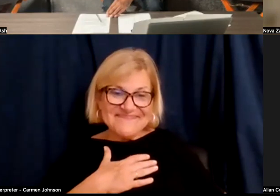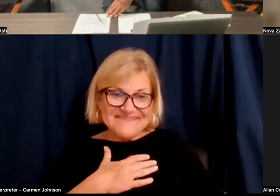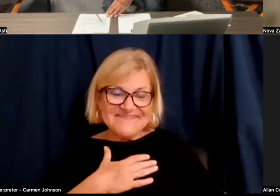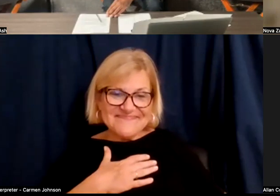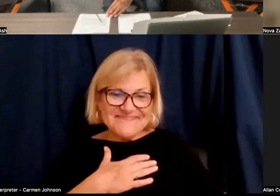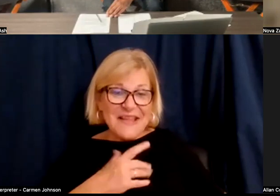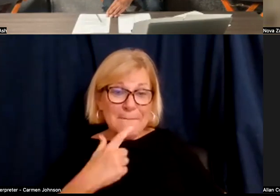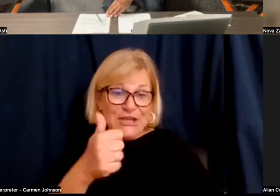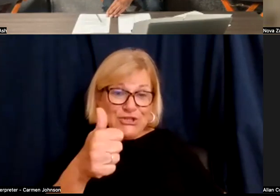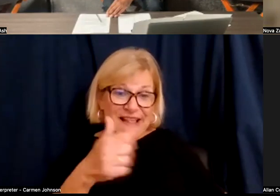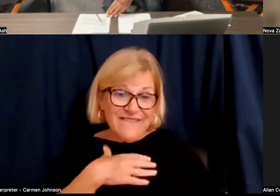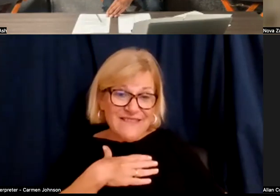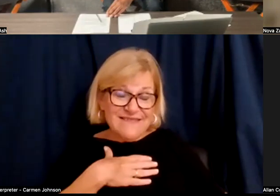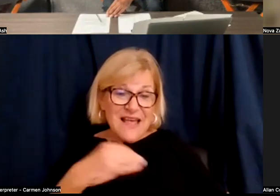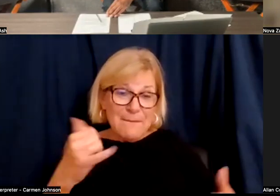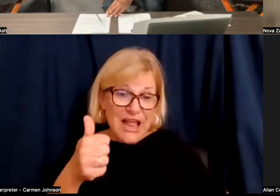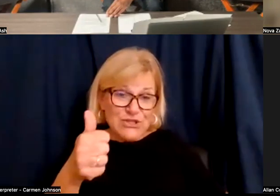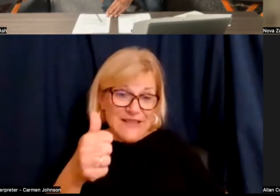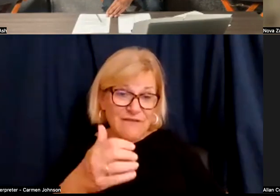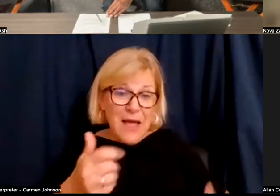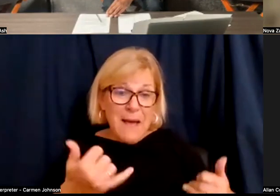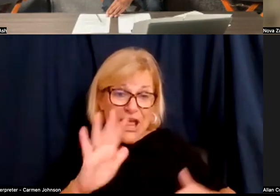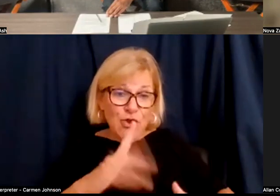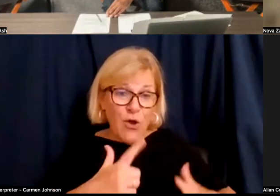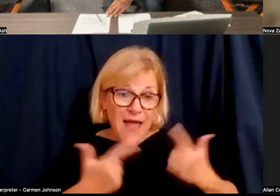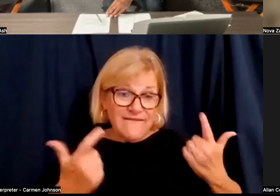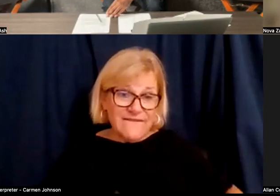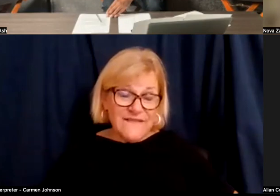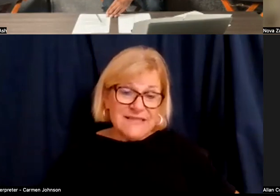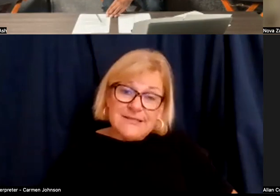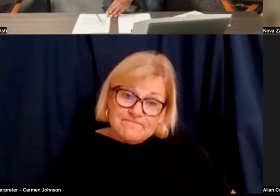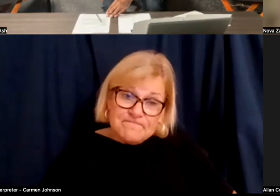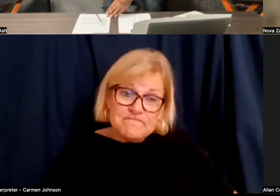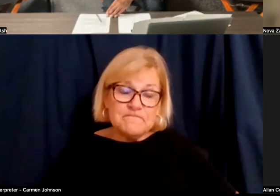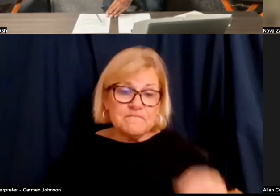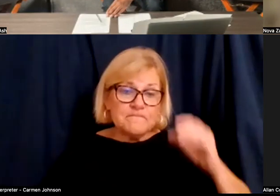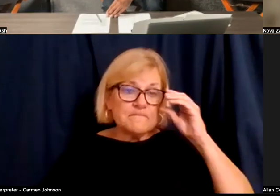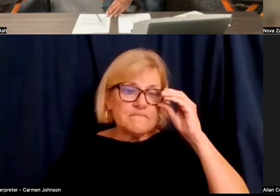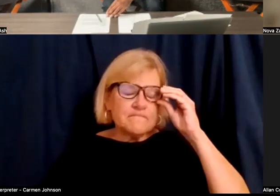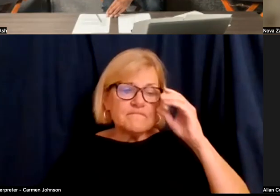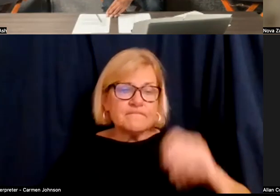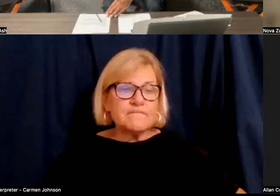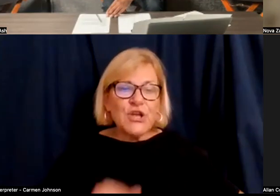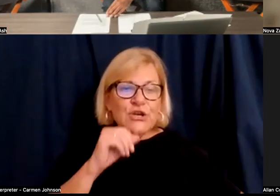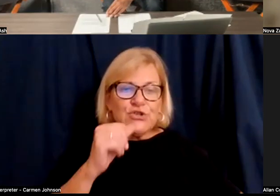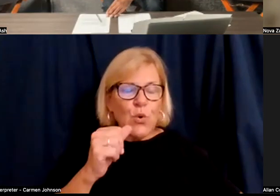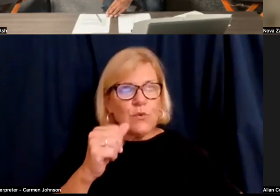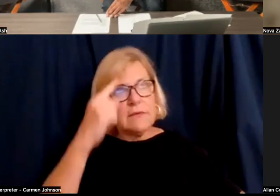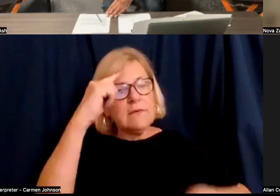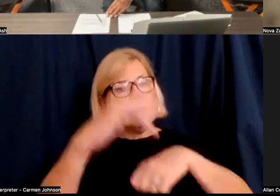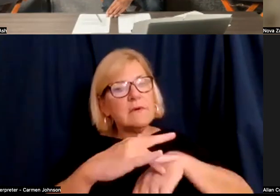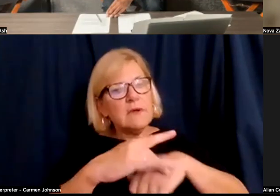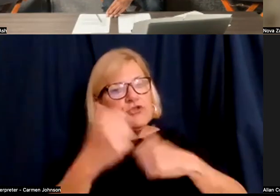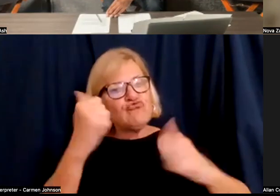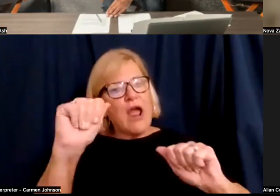Be yourself, Hmm. play your life. Um, don't get hung up in